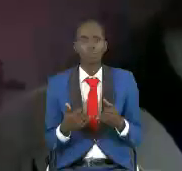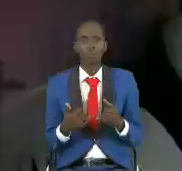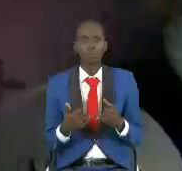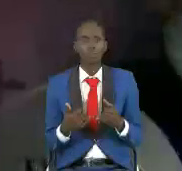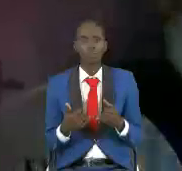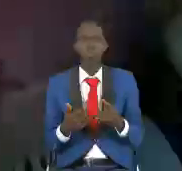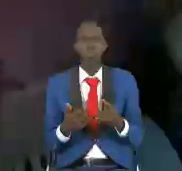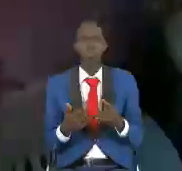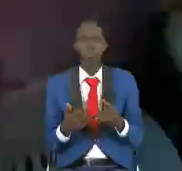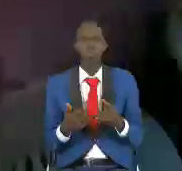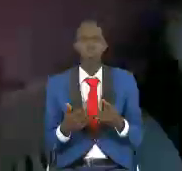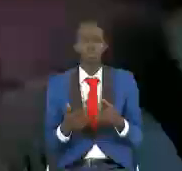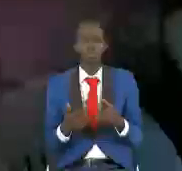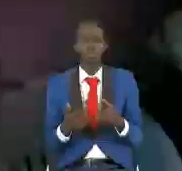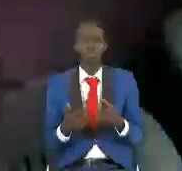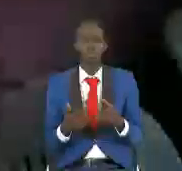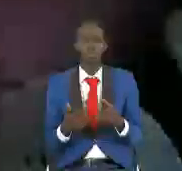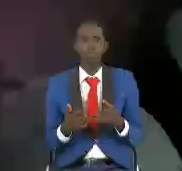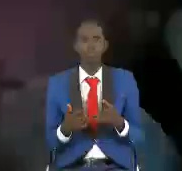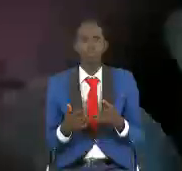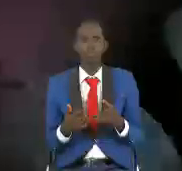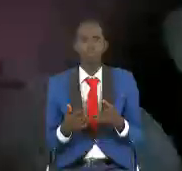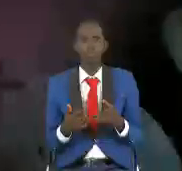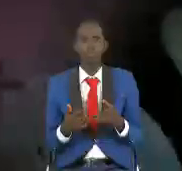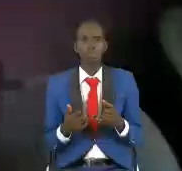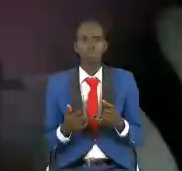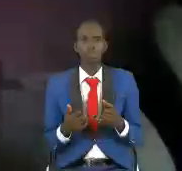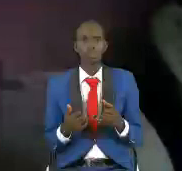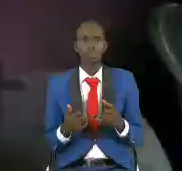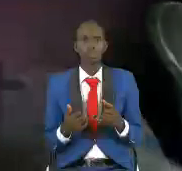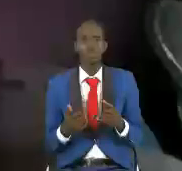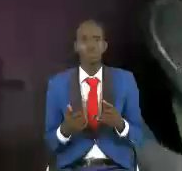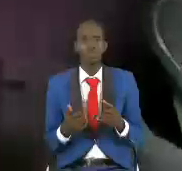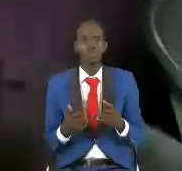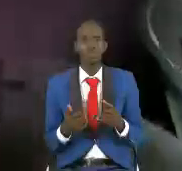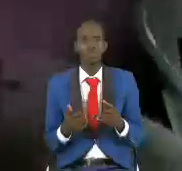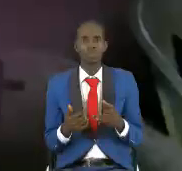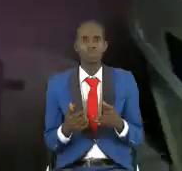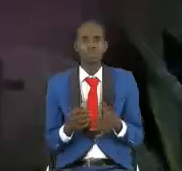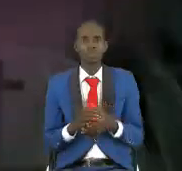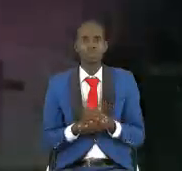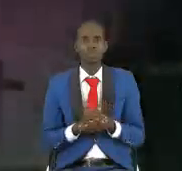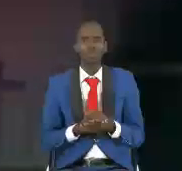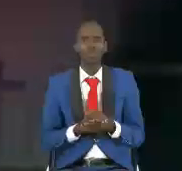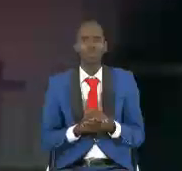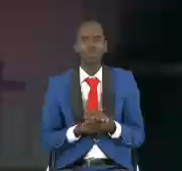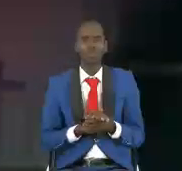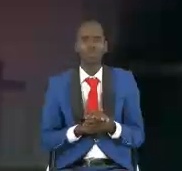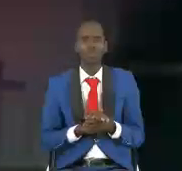other areas where we have the need. Please, if you are finished in